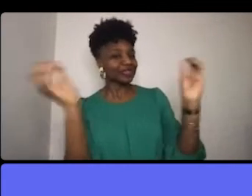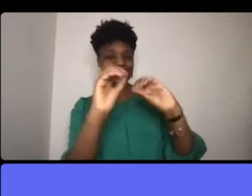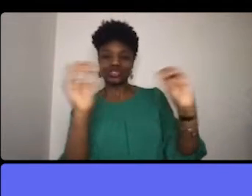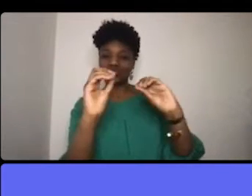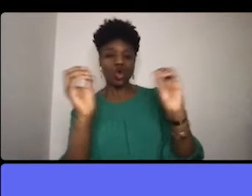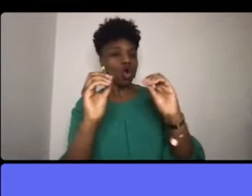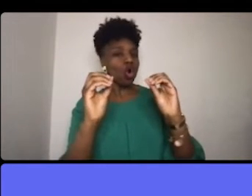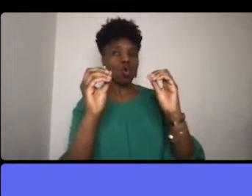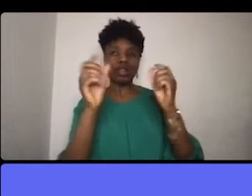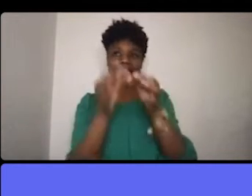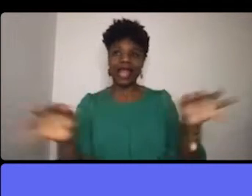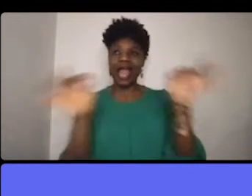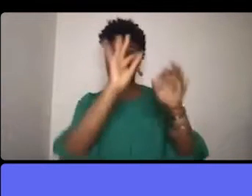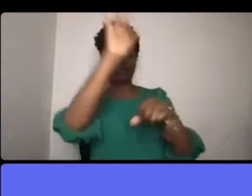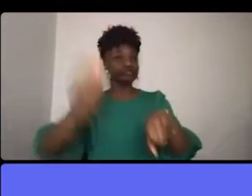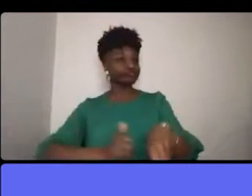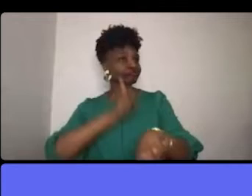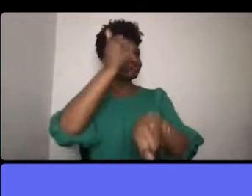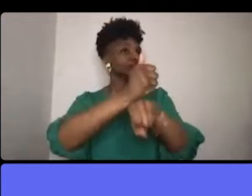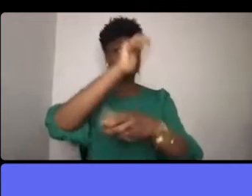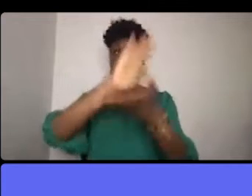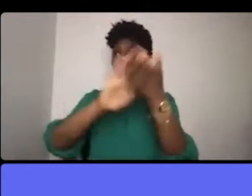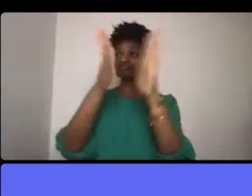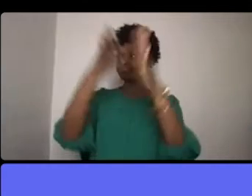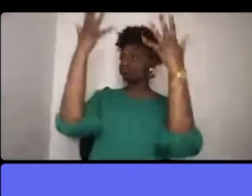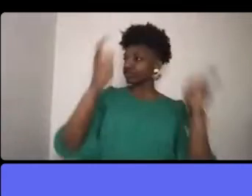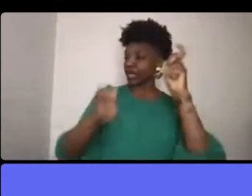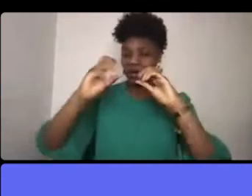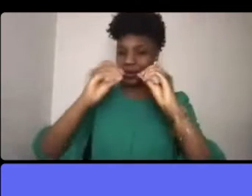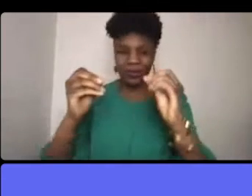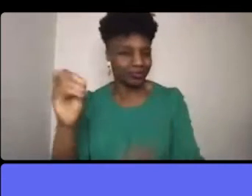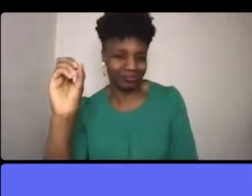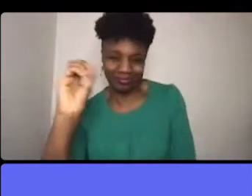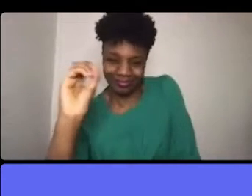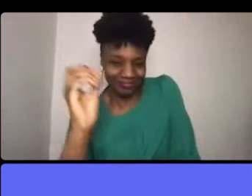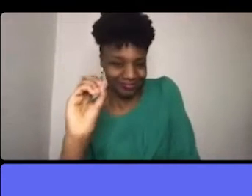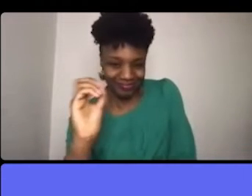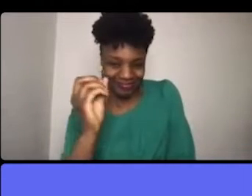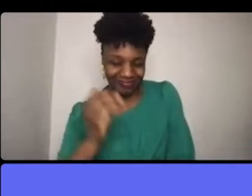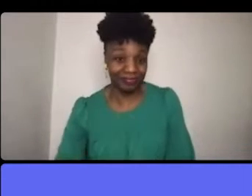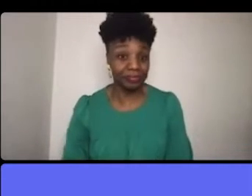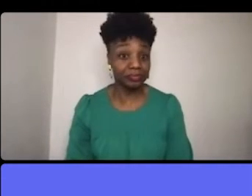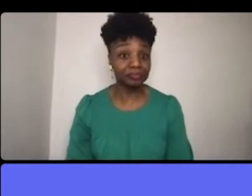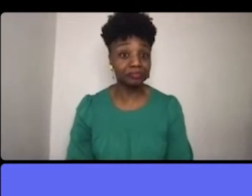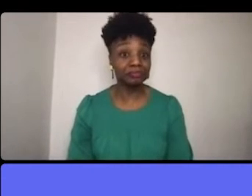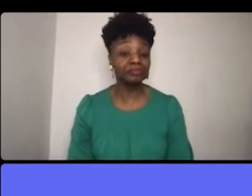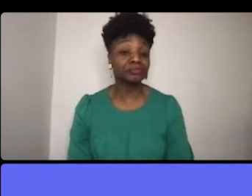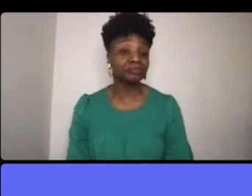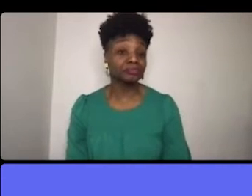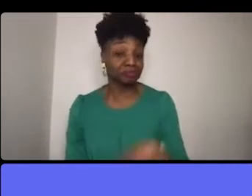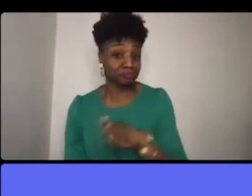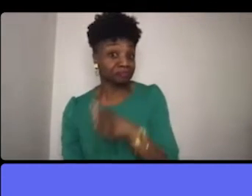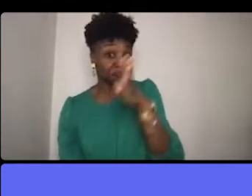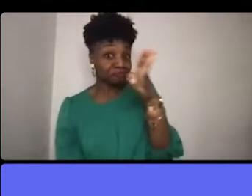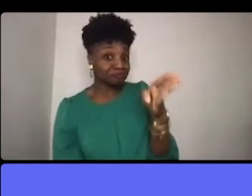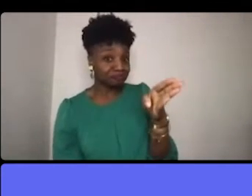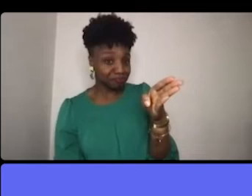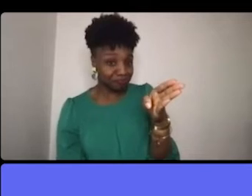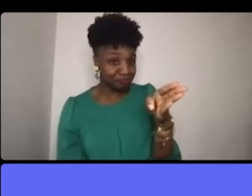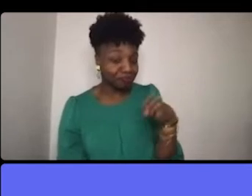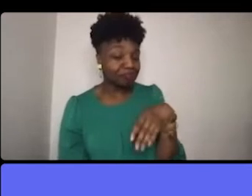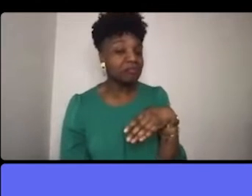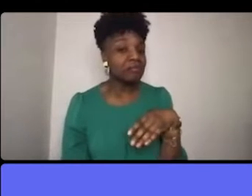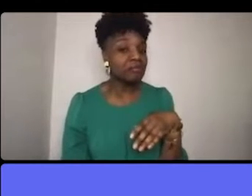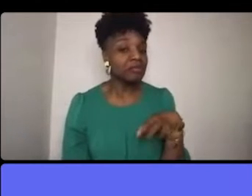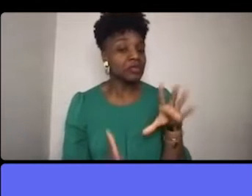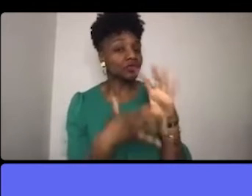even an absolute Yeah, language. right, right. so with the ever-changing process of